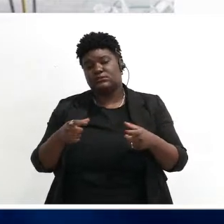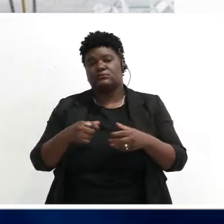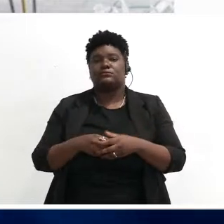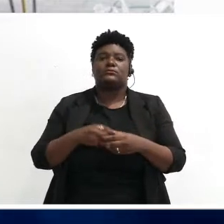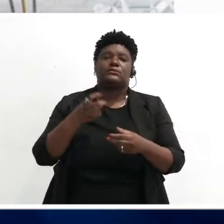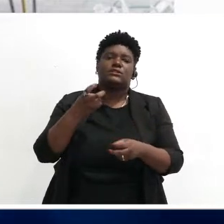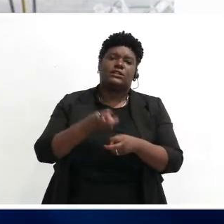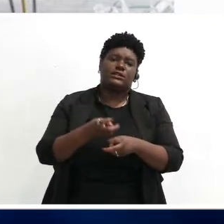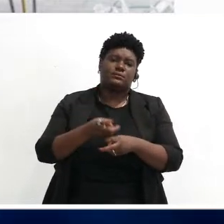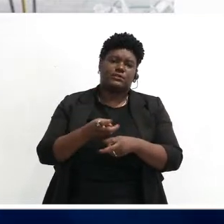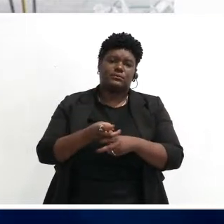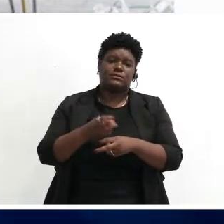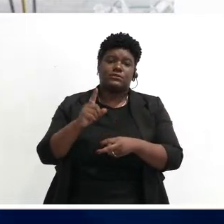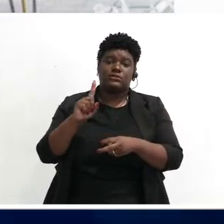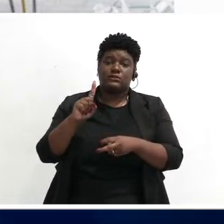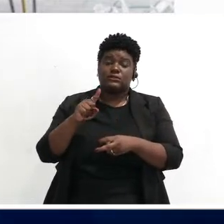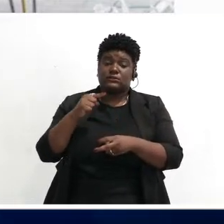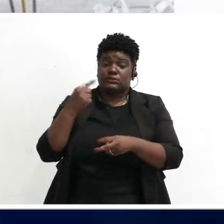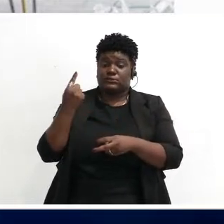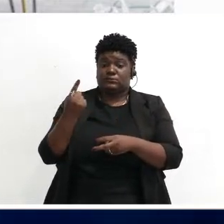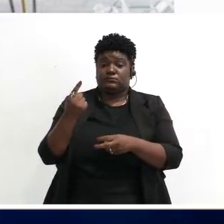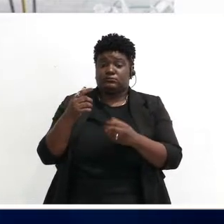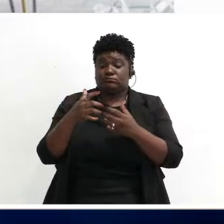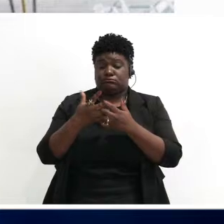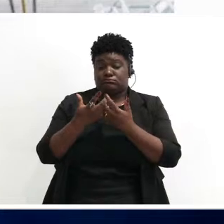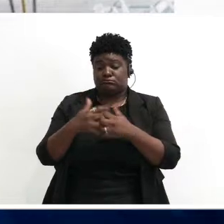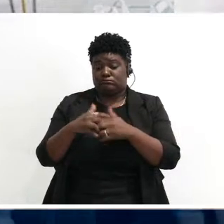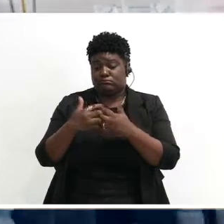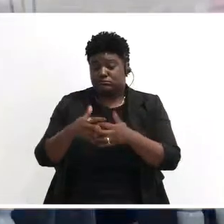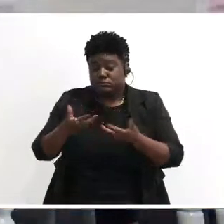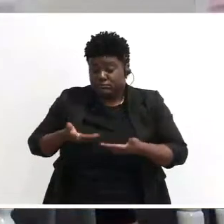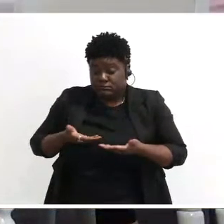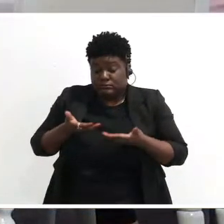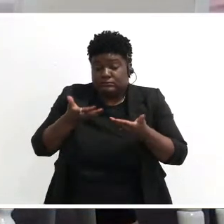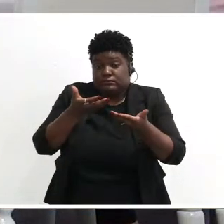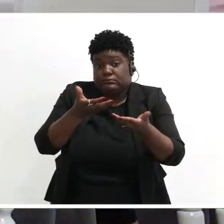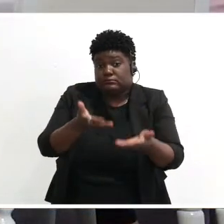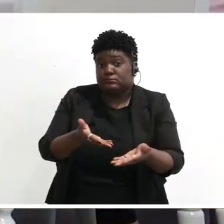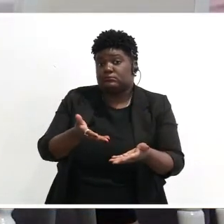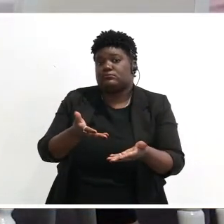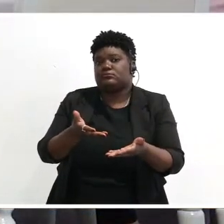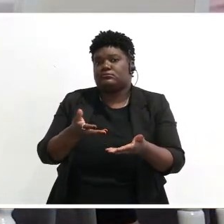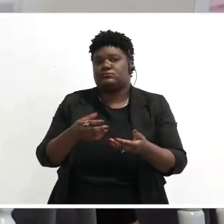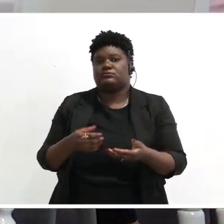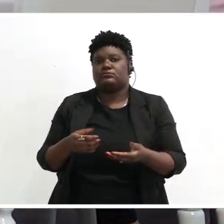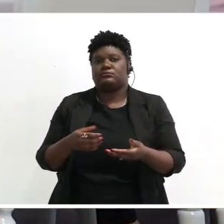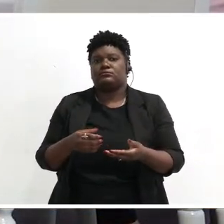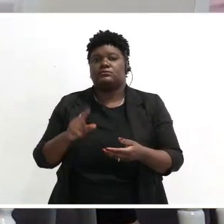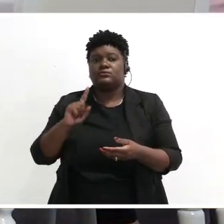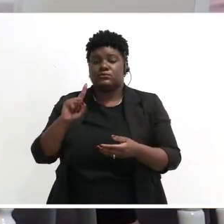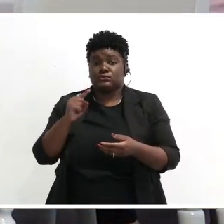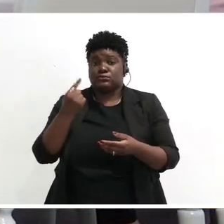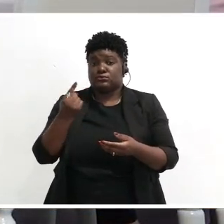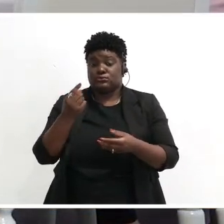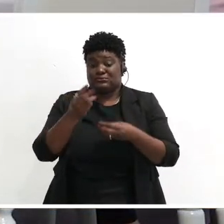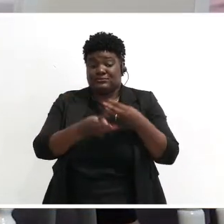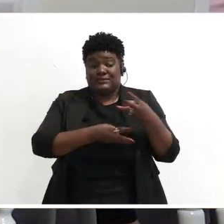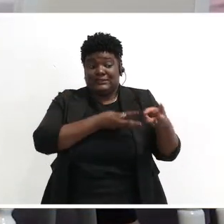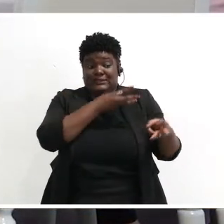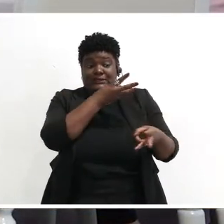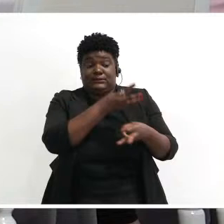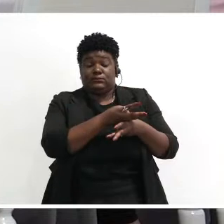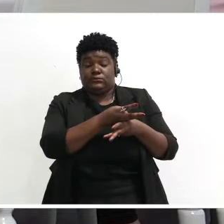systems, very short wavelength systems. So those systems cost $150 million